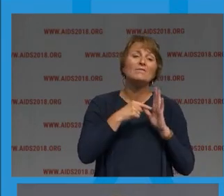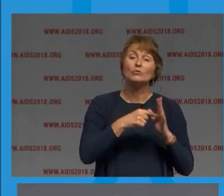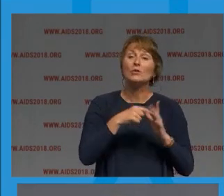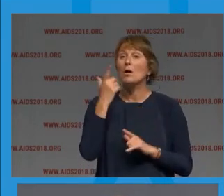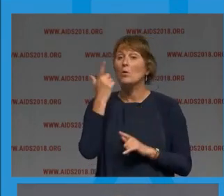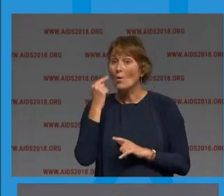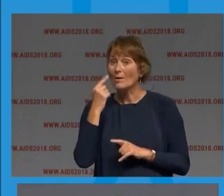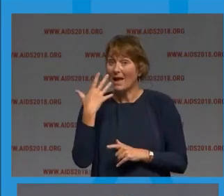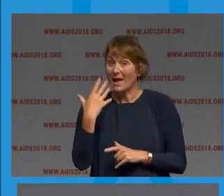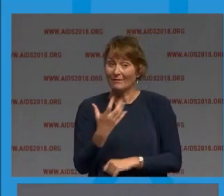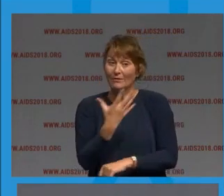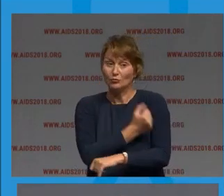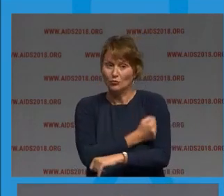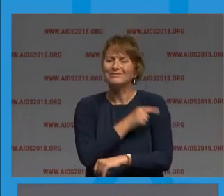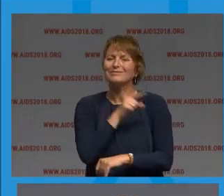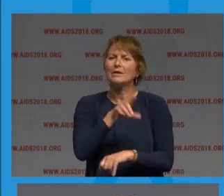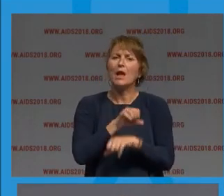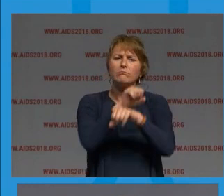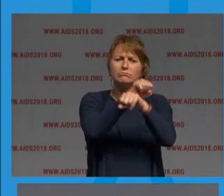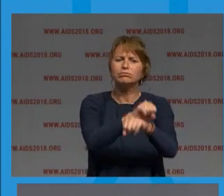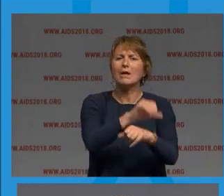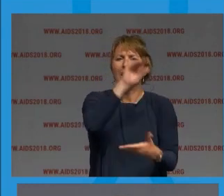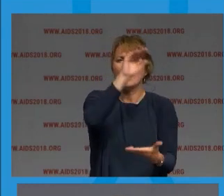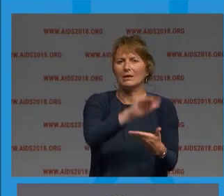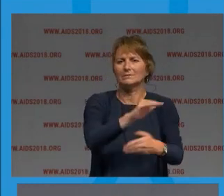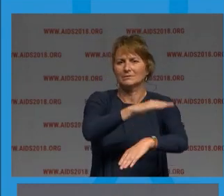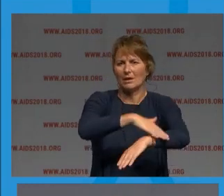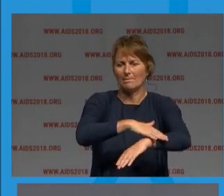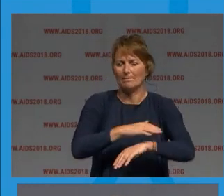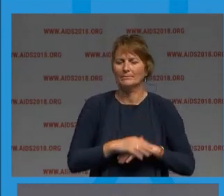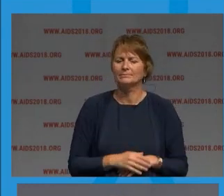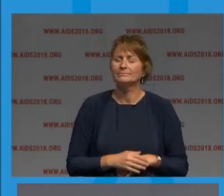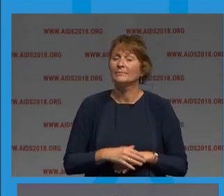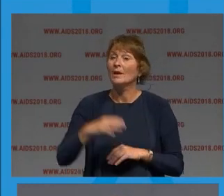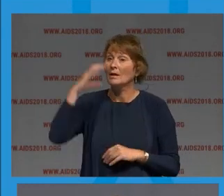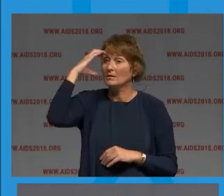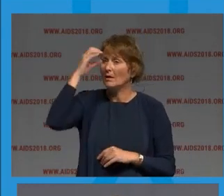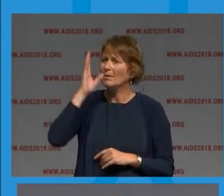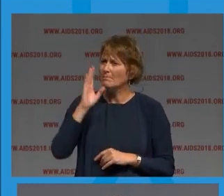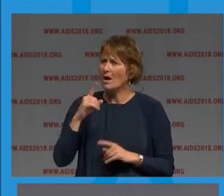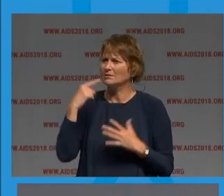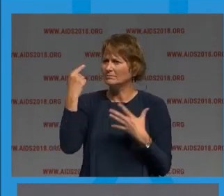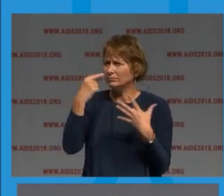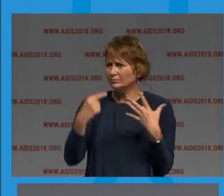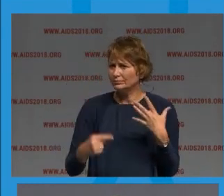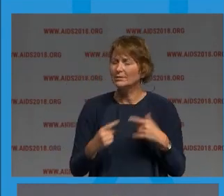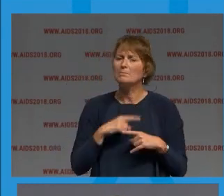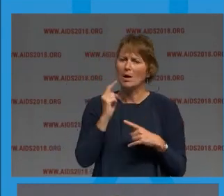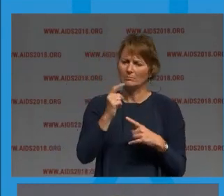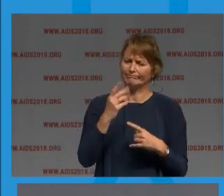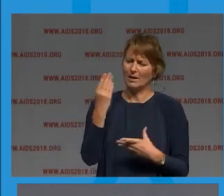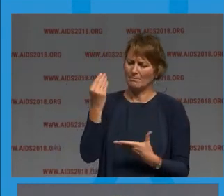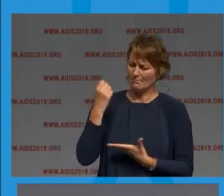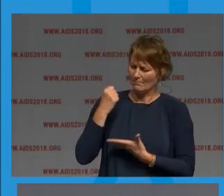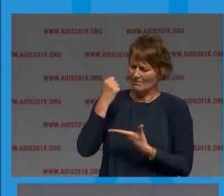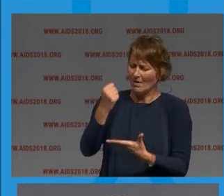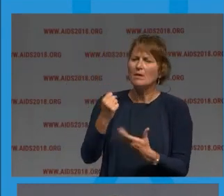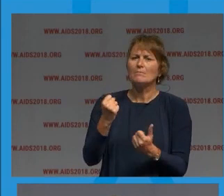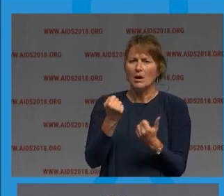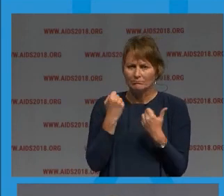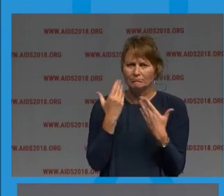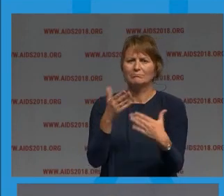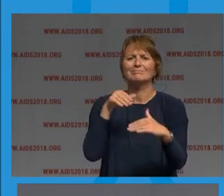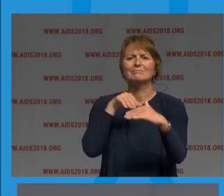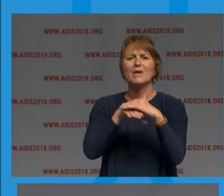women. We need governments to undertake following steps: provide funding and ensure access to comprehensive health